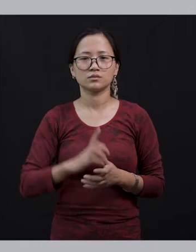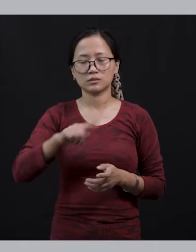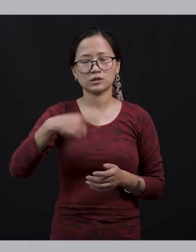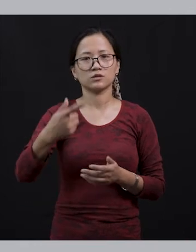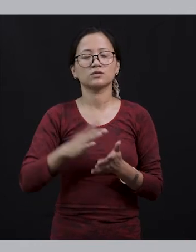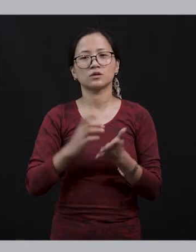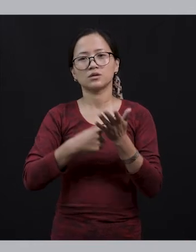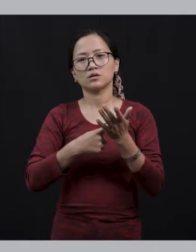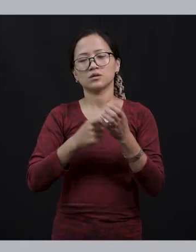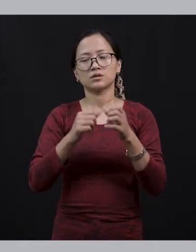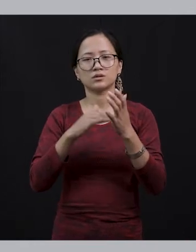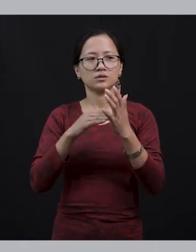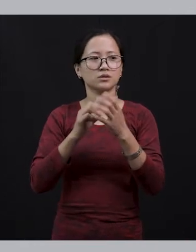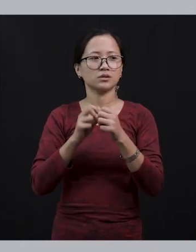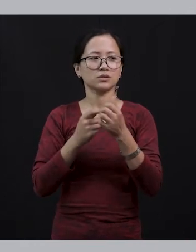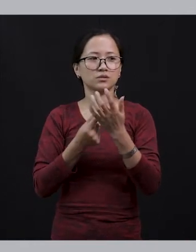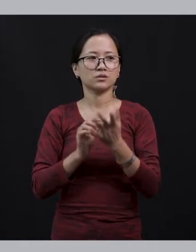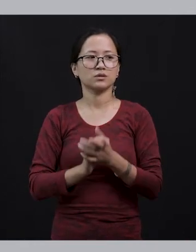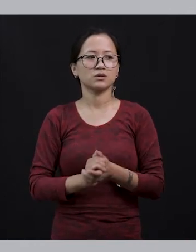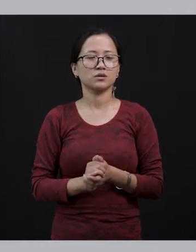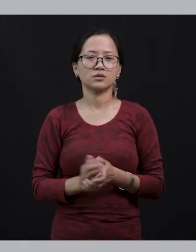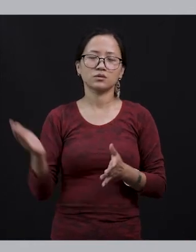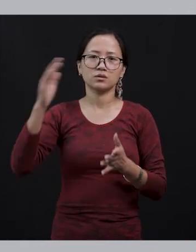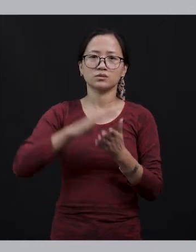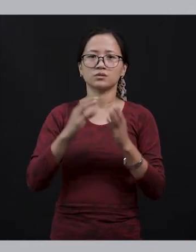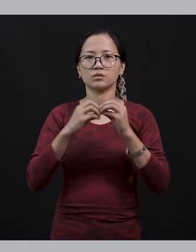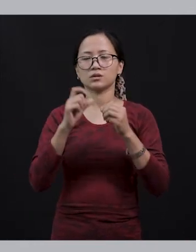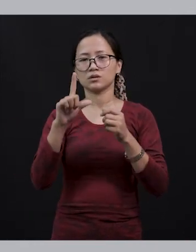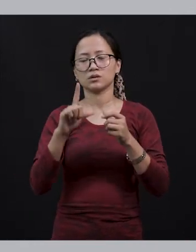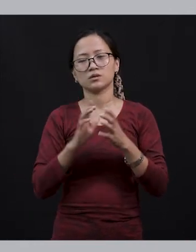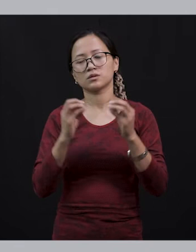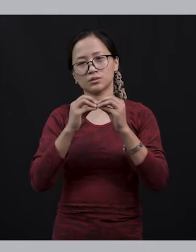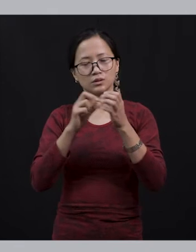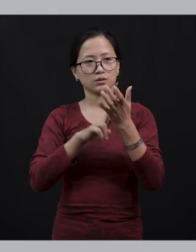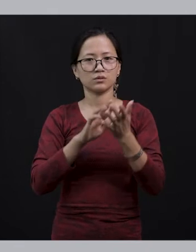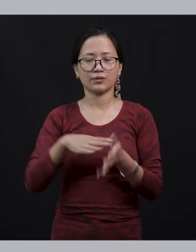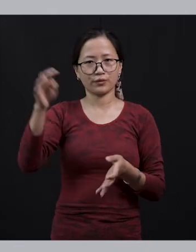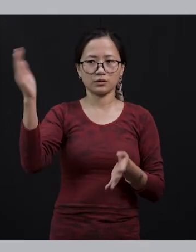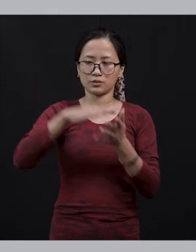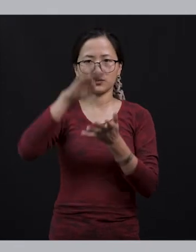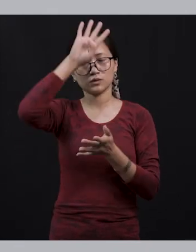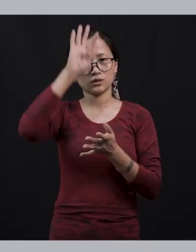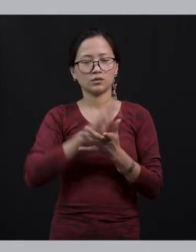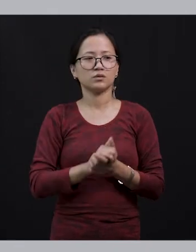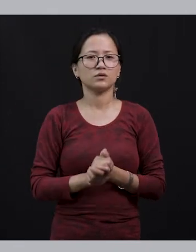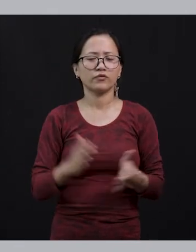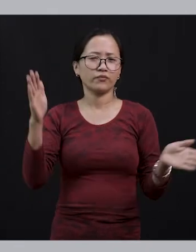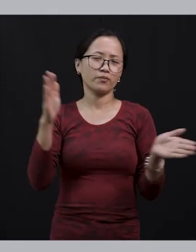After Razia Sultan is Balban, who comes on the throne. So if you can see that they were all